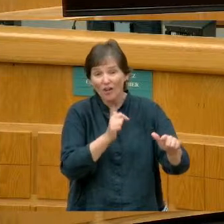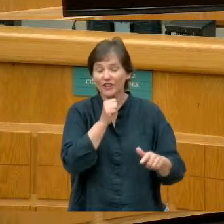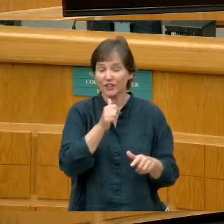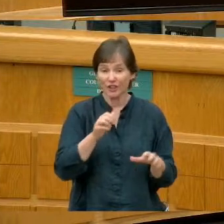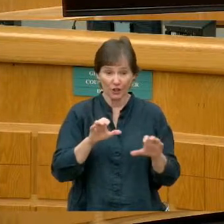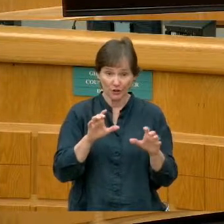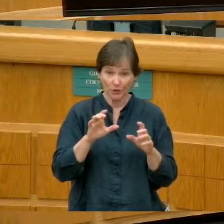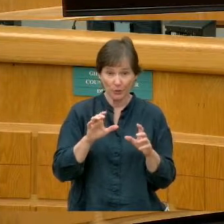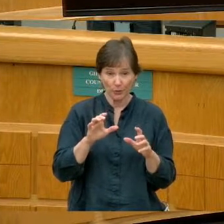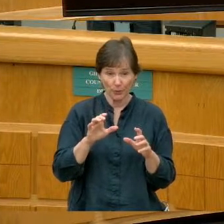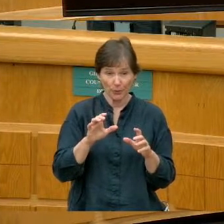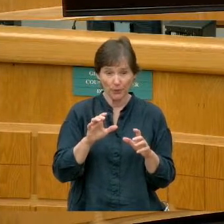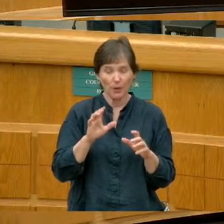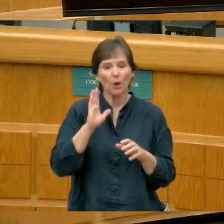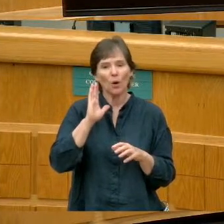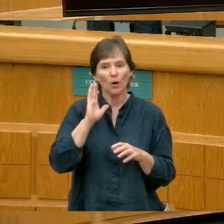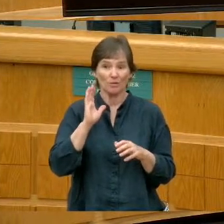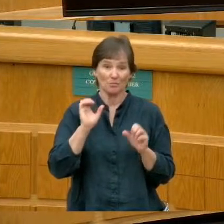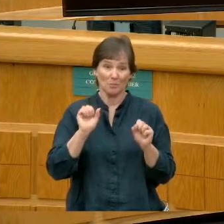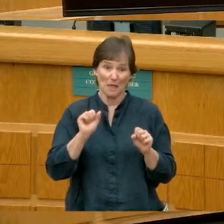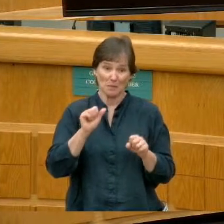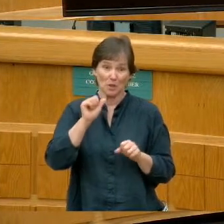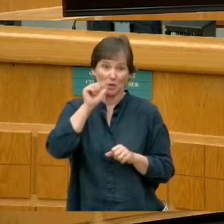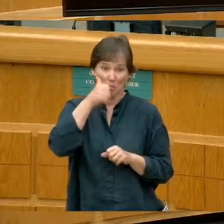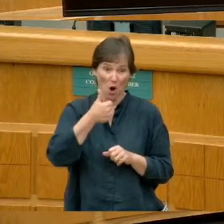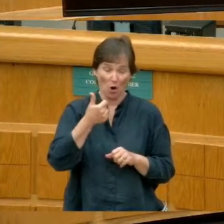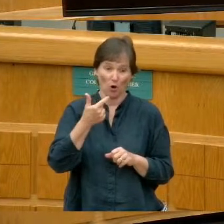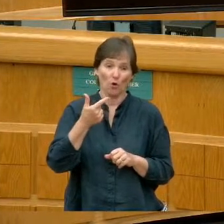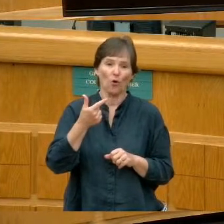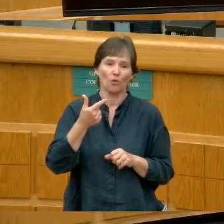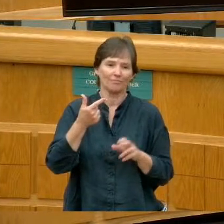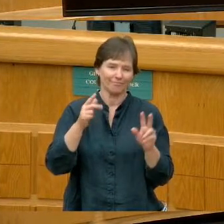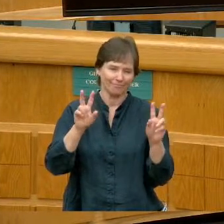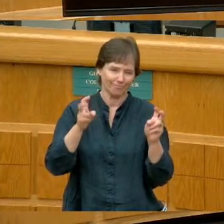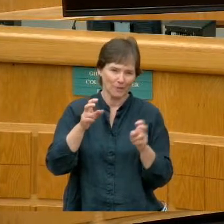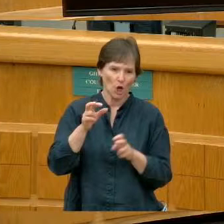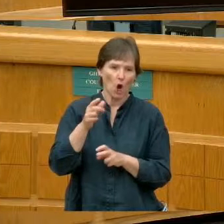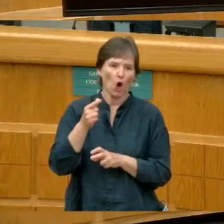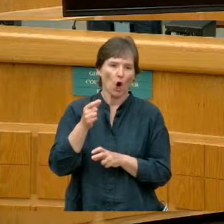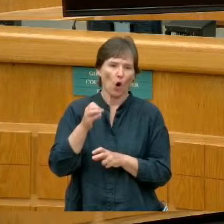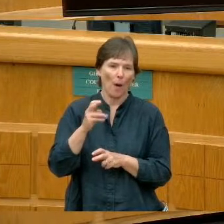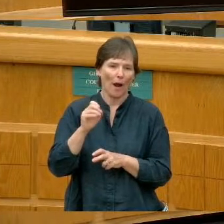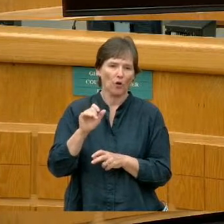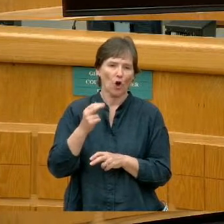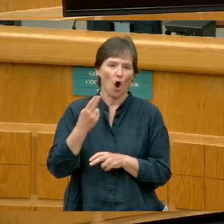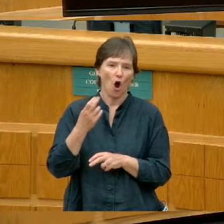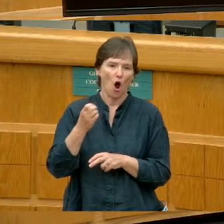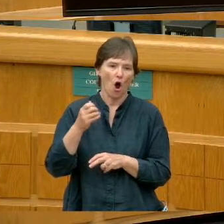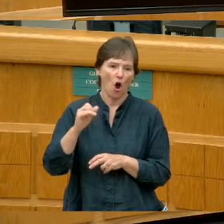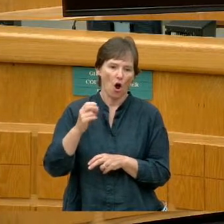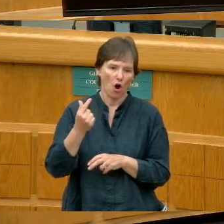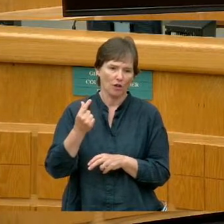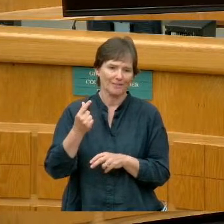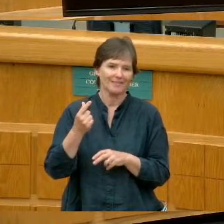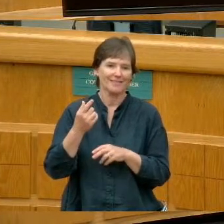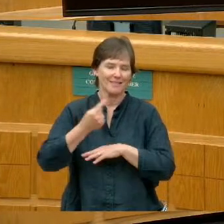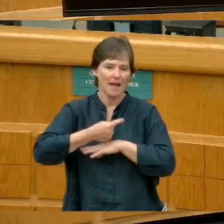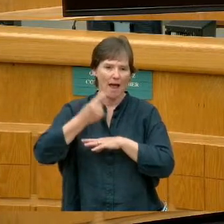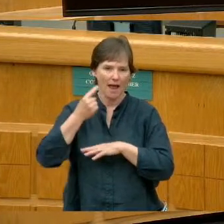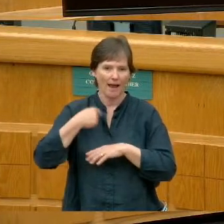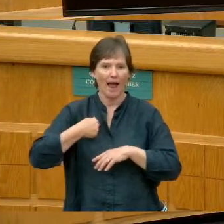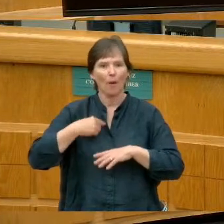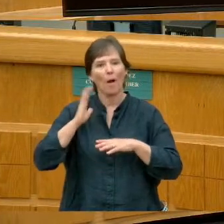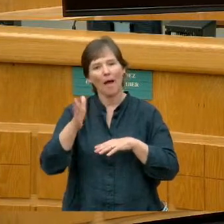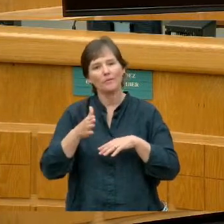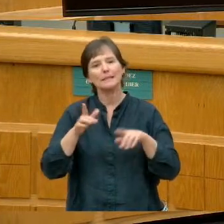then we're going to be Groundhog Day tomorrow. And I'll be back up here at this podium with the same message, and Annette will